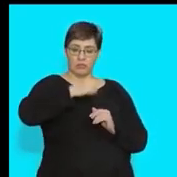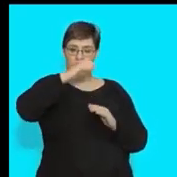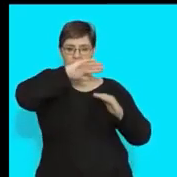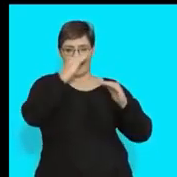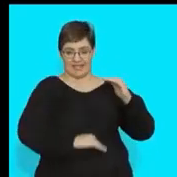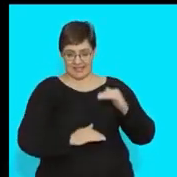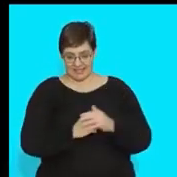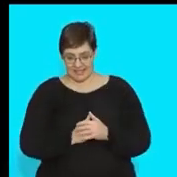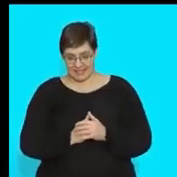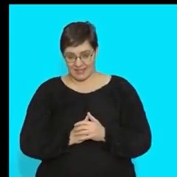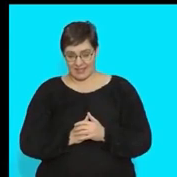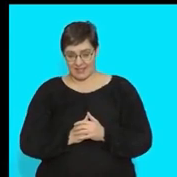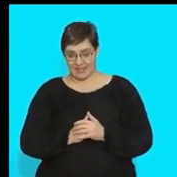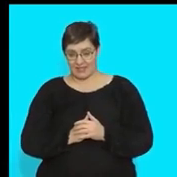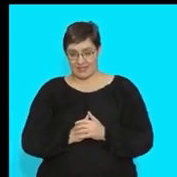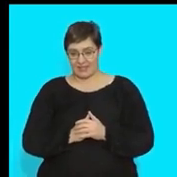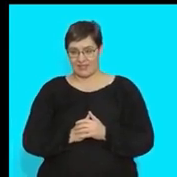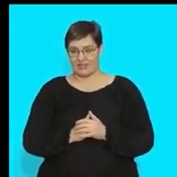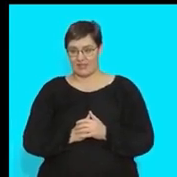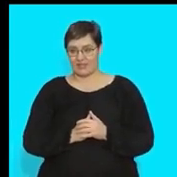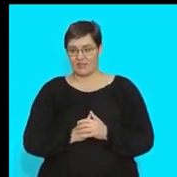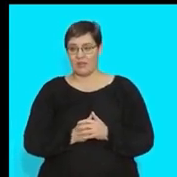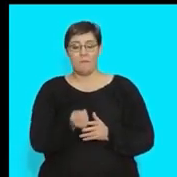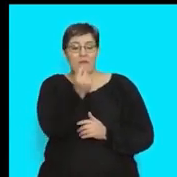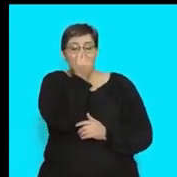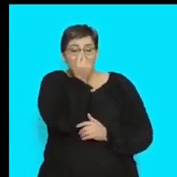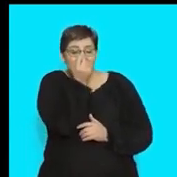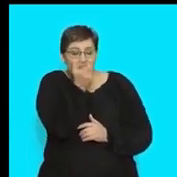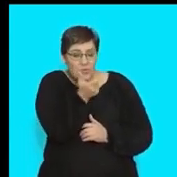transpiration. If I have few